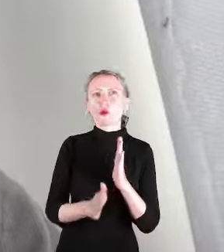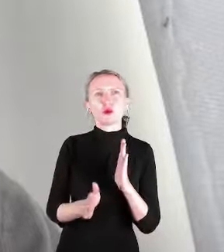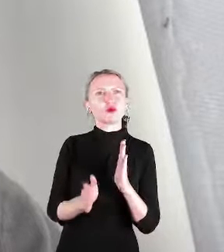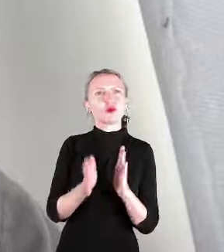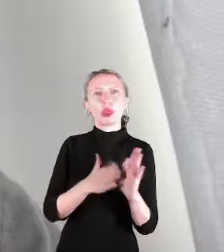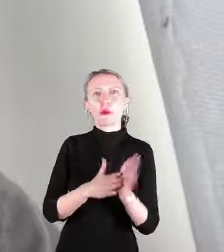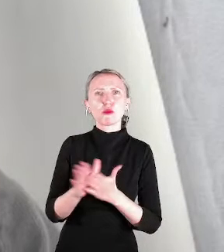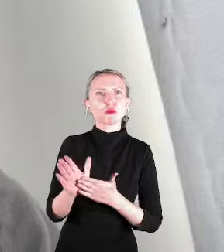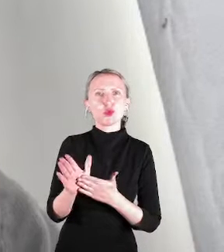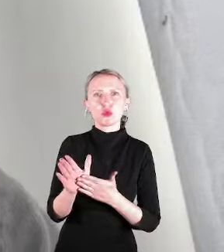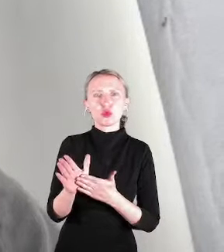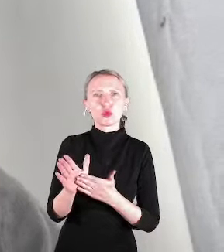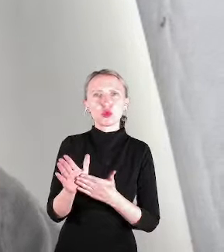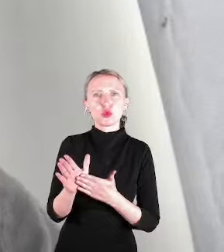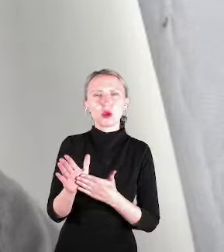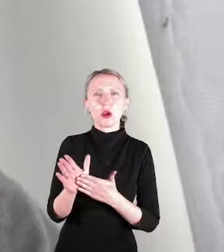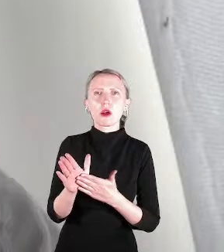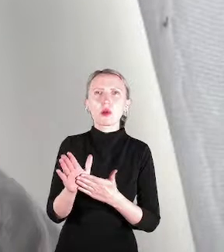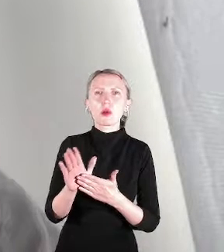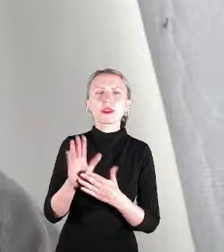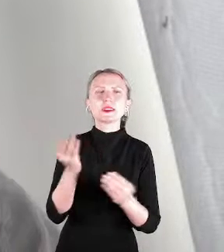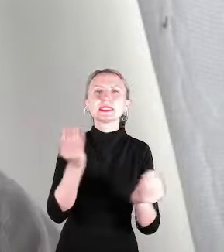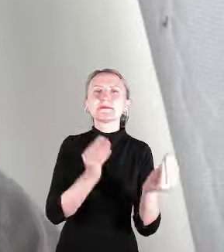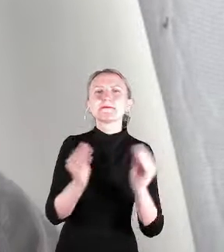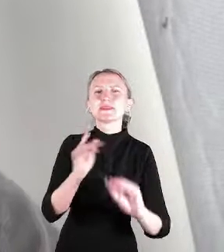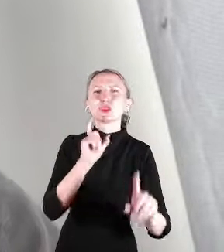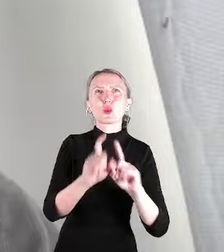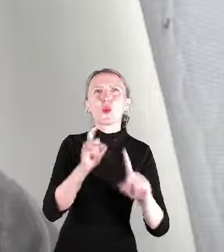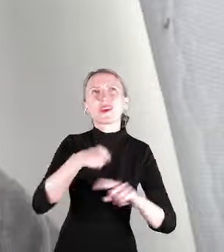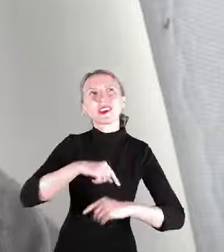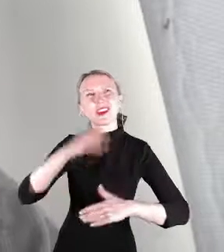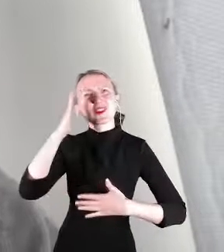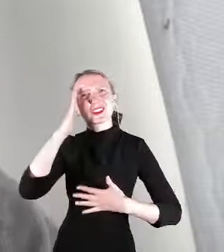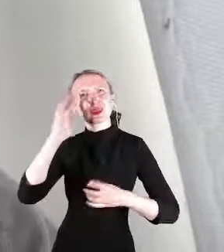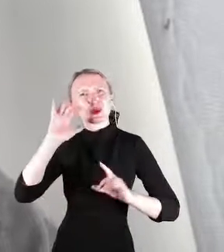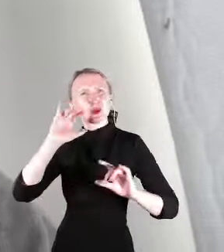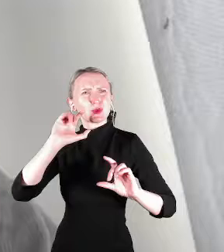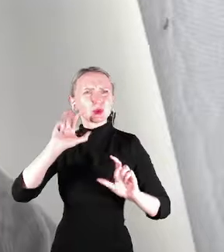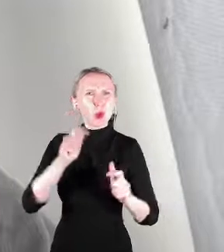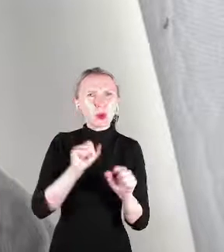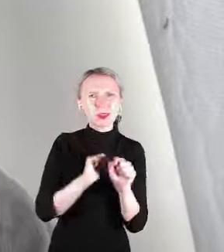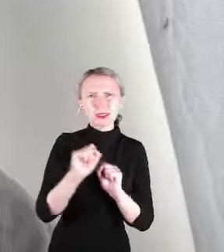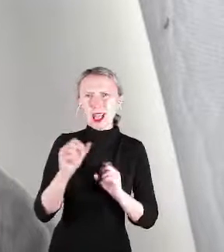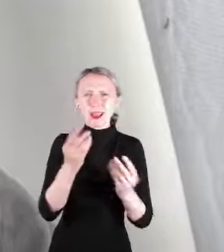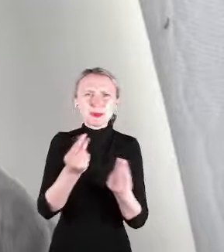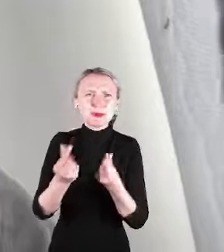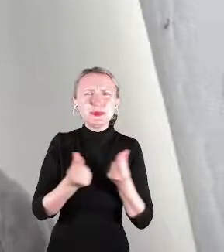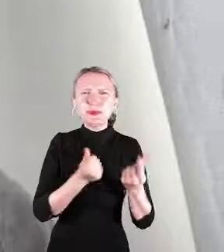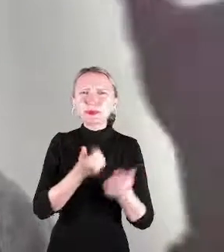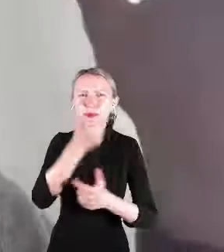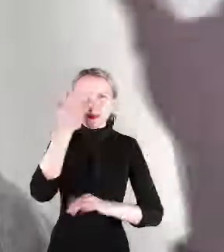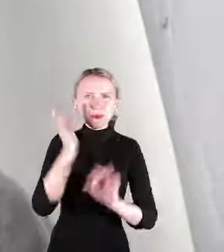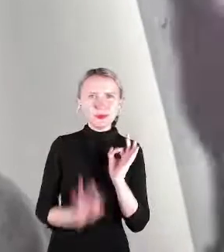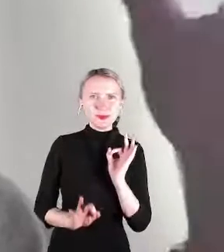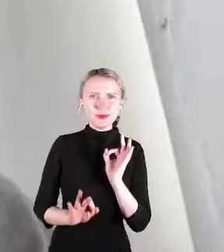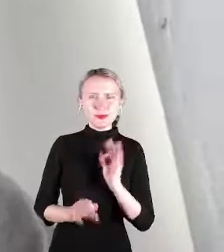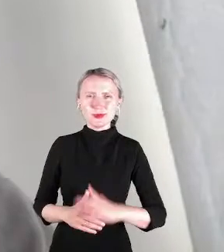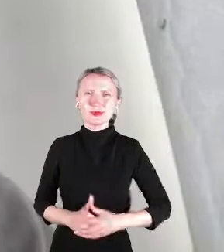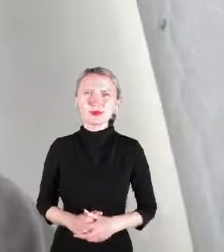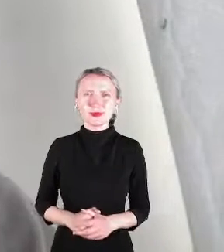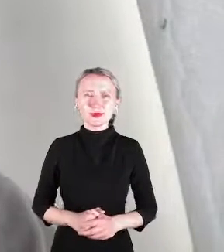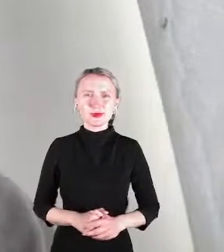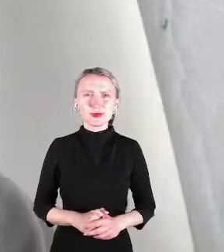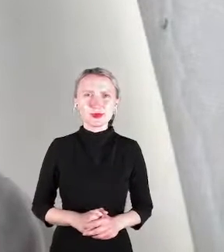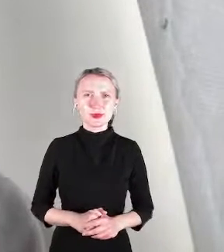Something is happening, but what is going on here? It's kind of, it doesn't